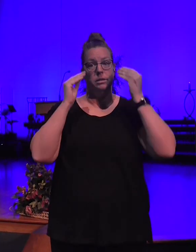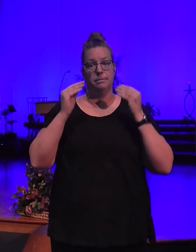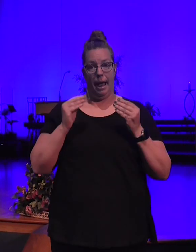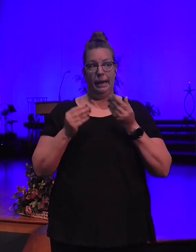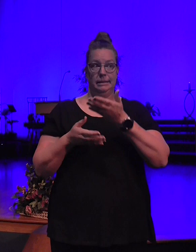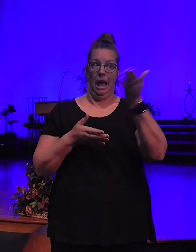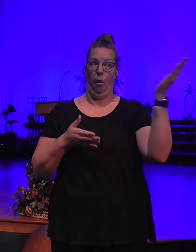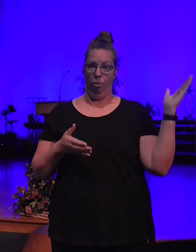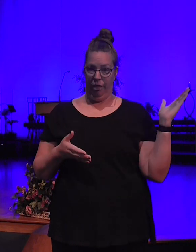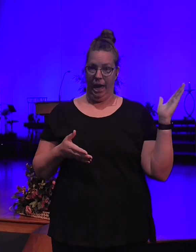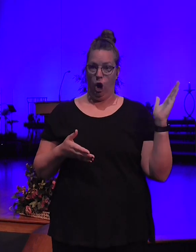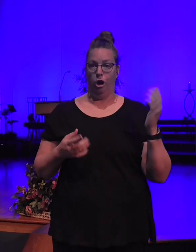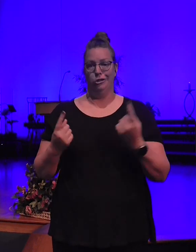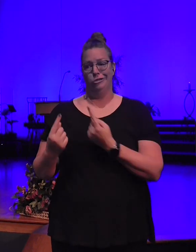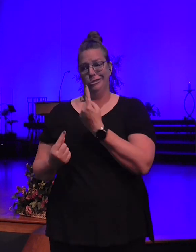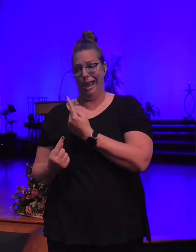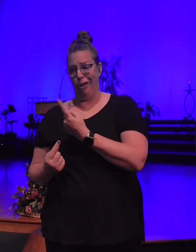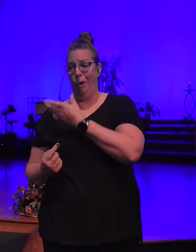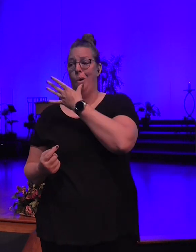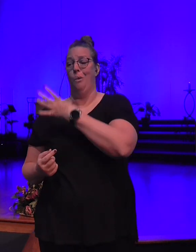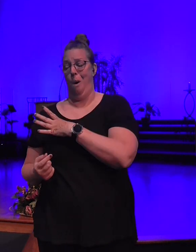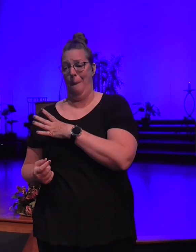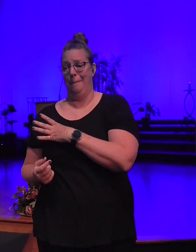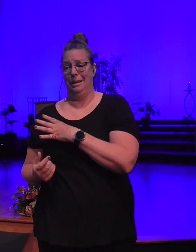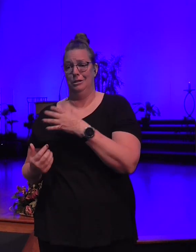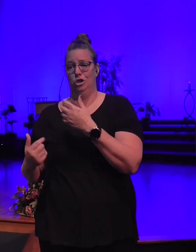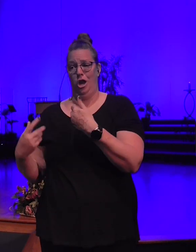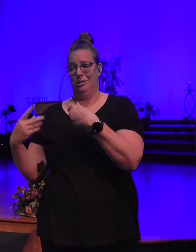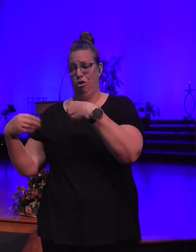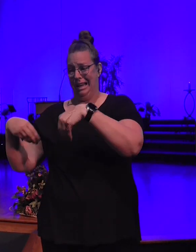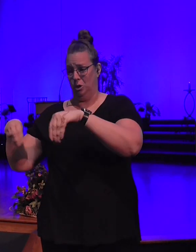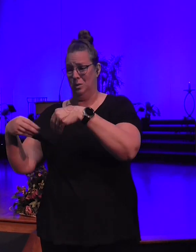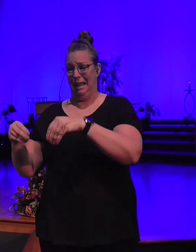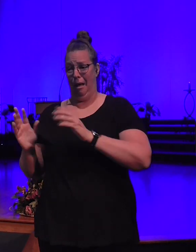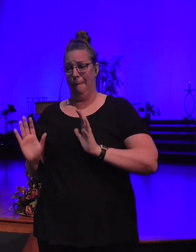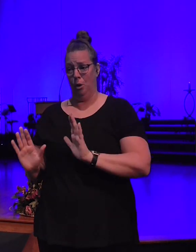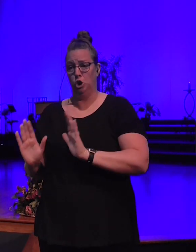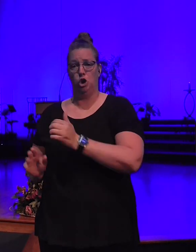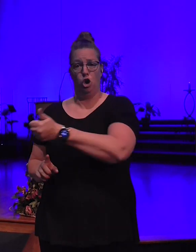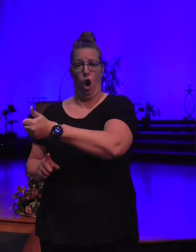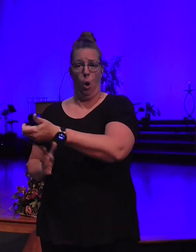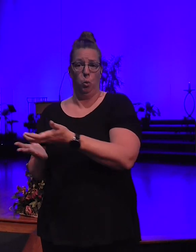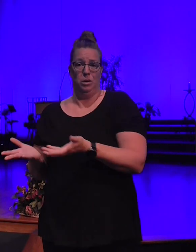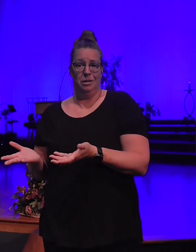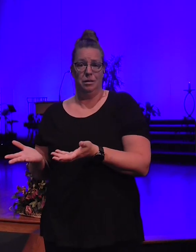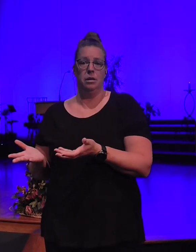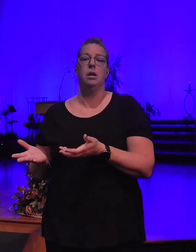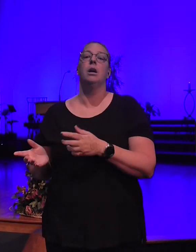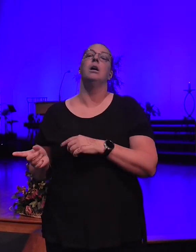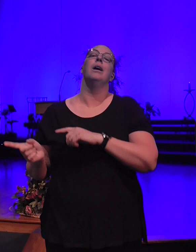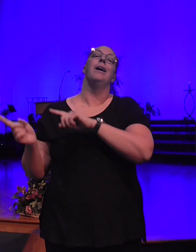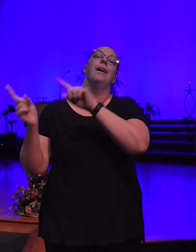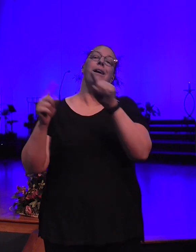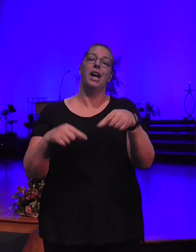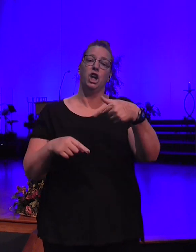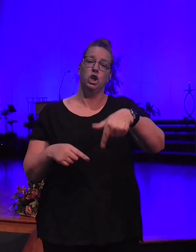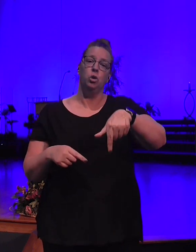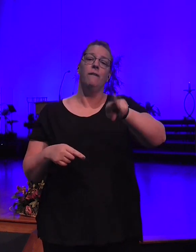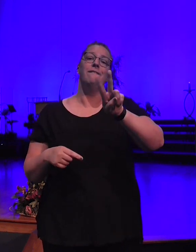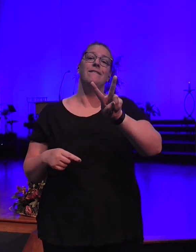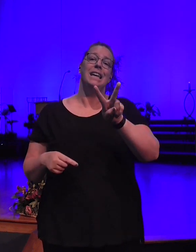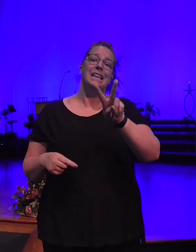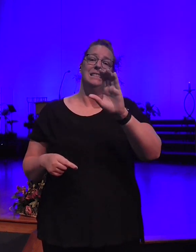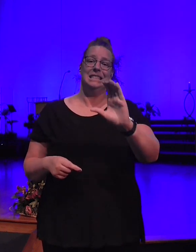she was a single woman who was trying to push her product. She went on to QVC. It's a